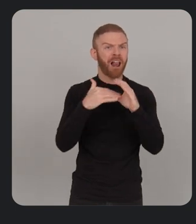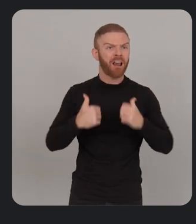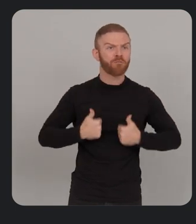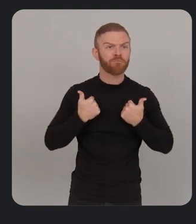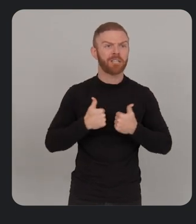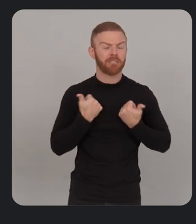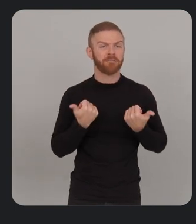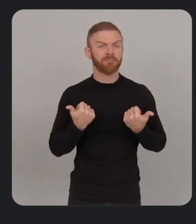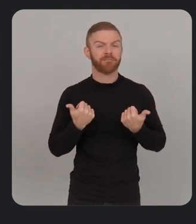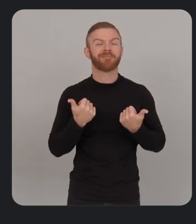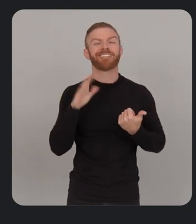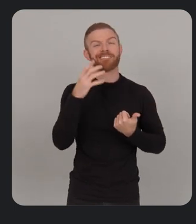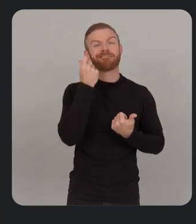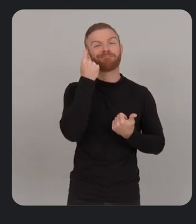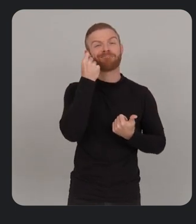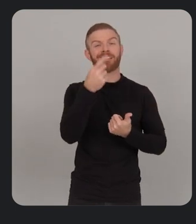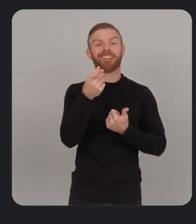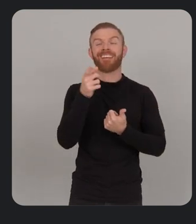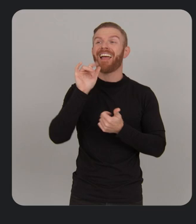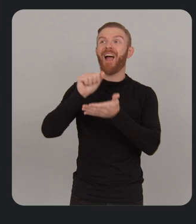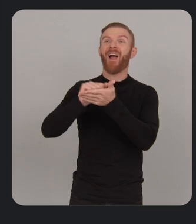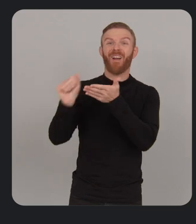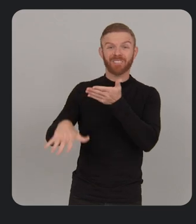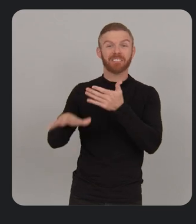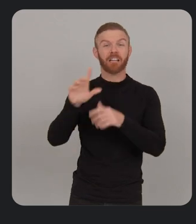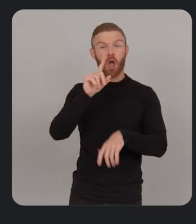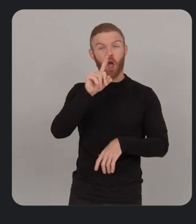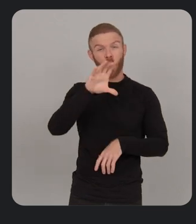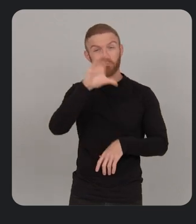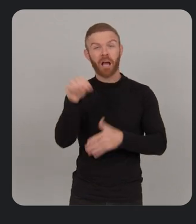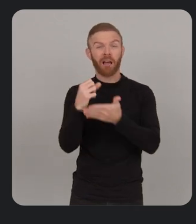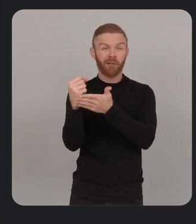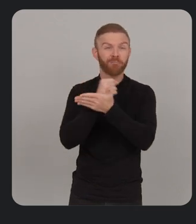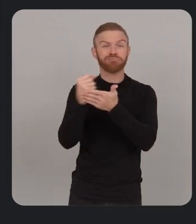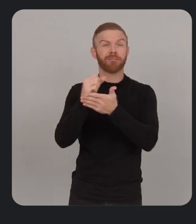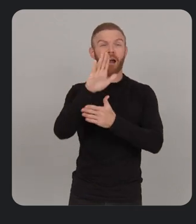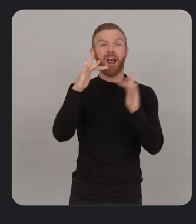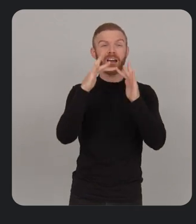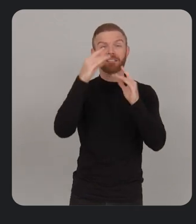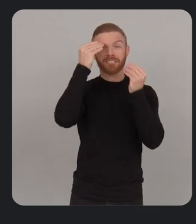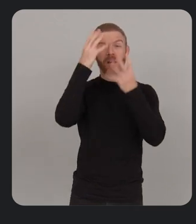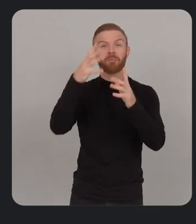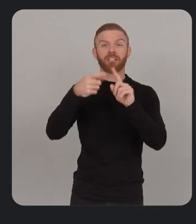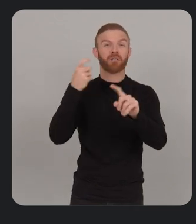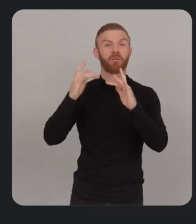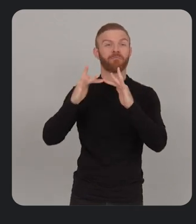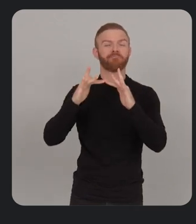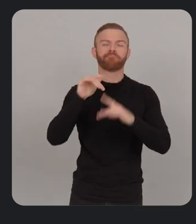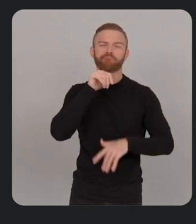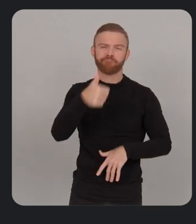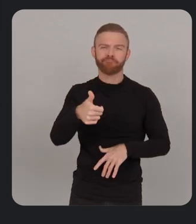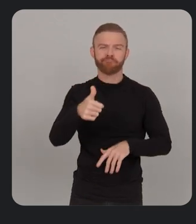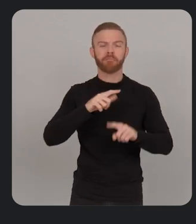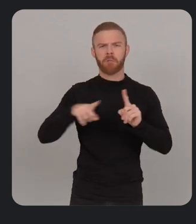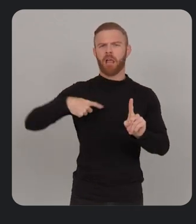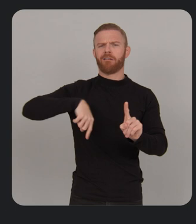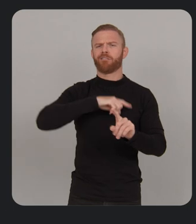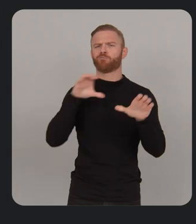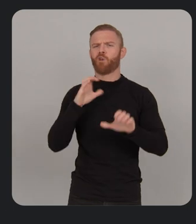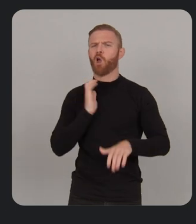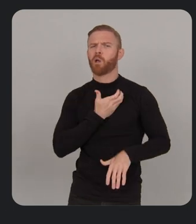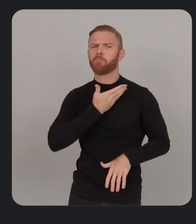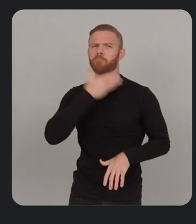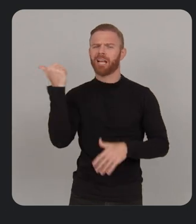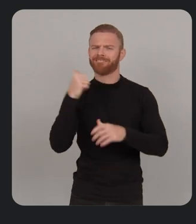even though removing these results doesn't scrub your contact information from the web overall we're doing everything